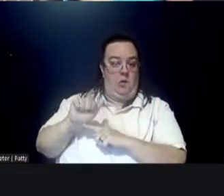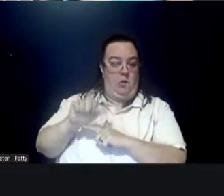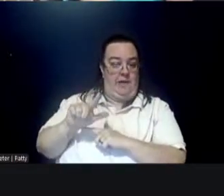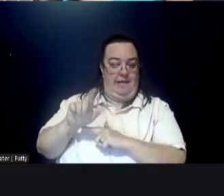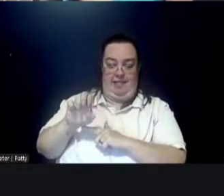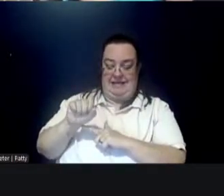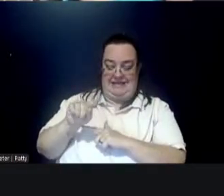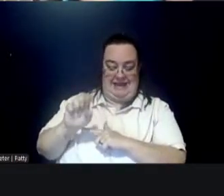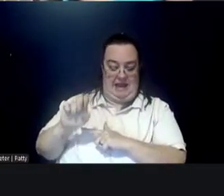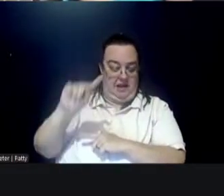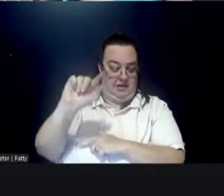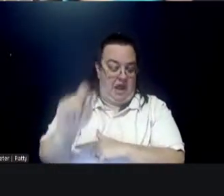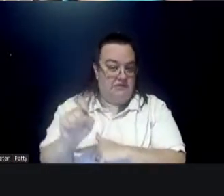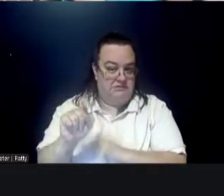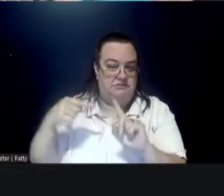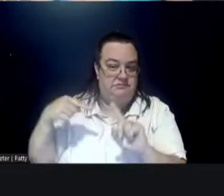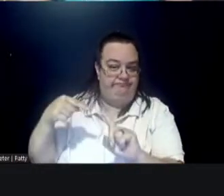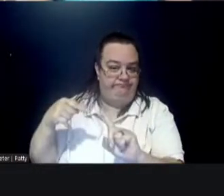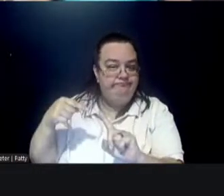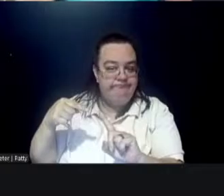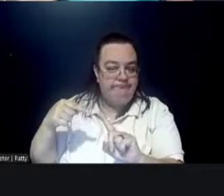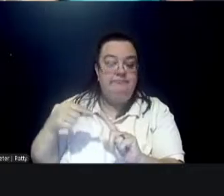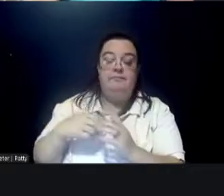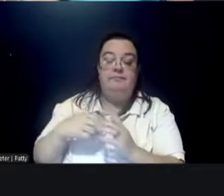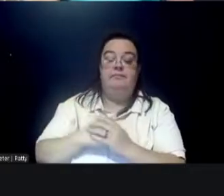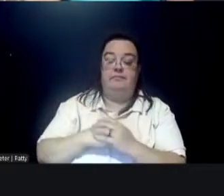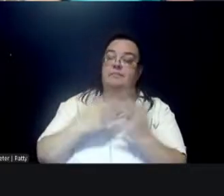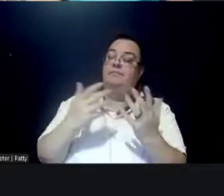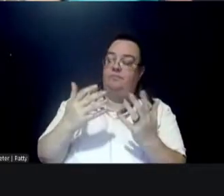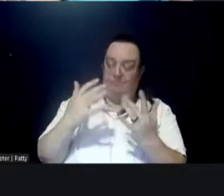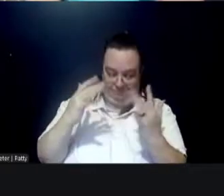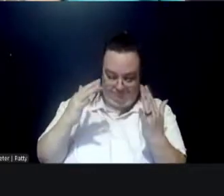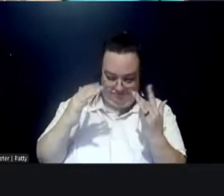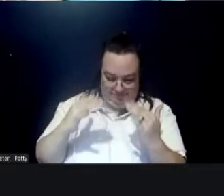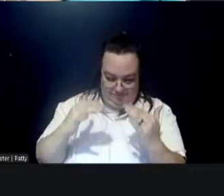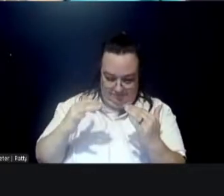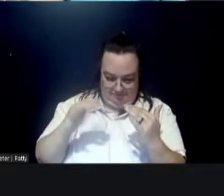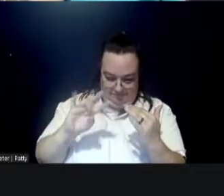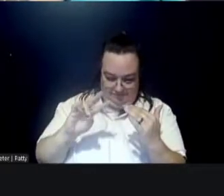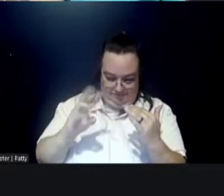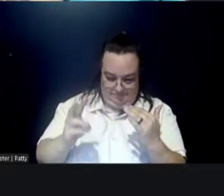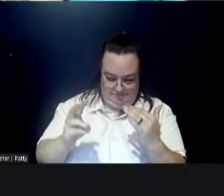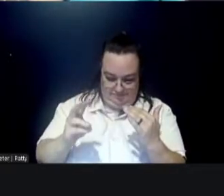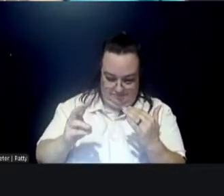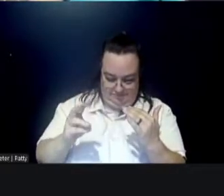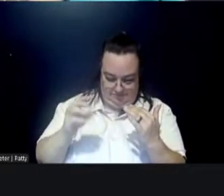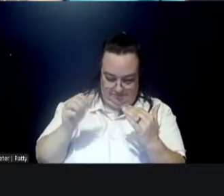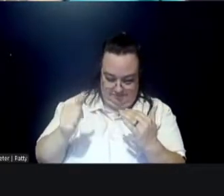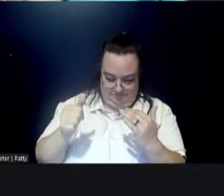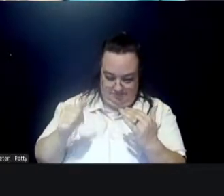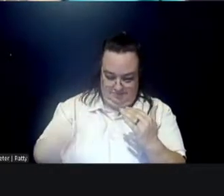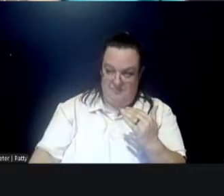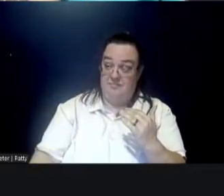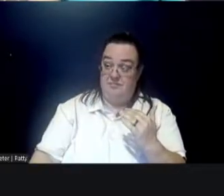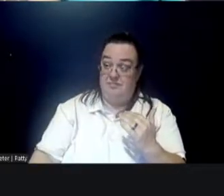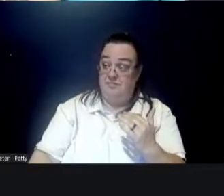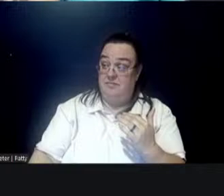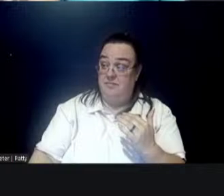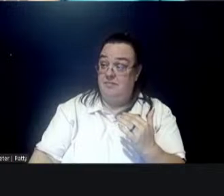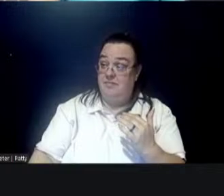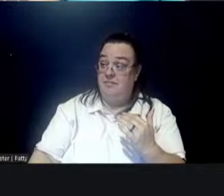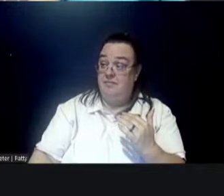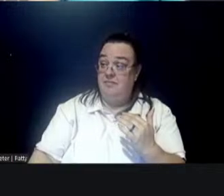taxes. And let's see, 76, 10, 815 divided by 7.